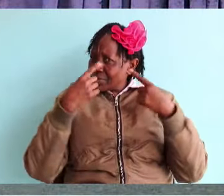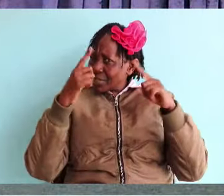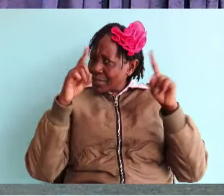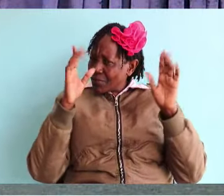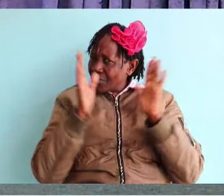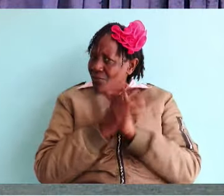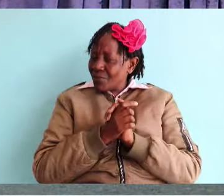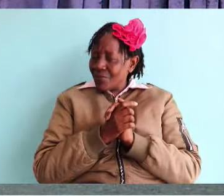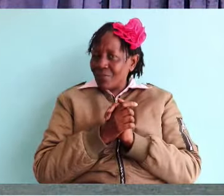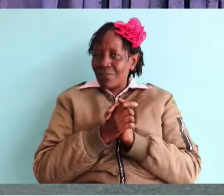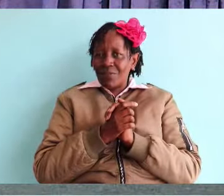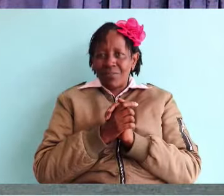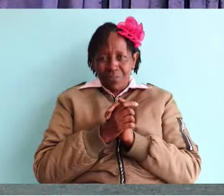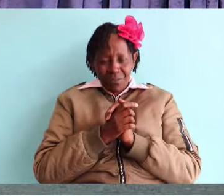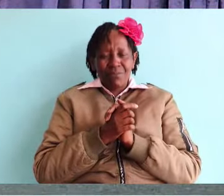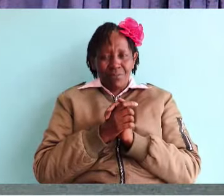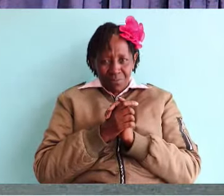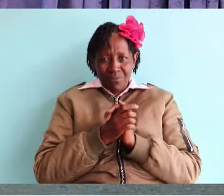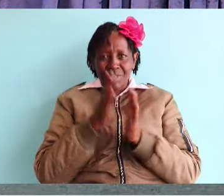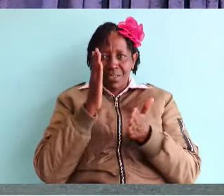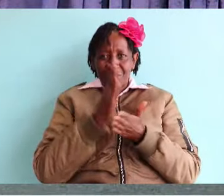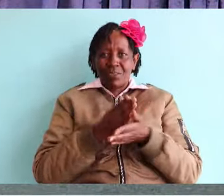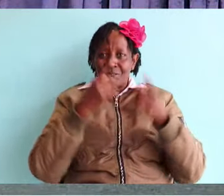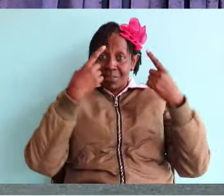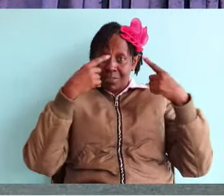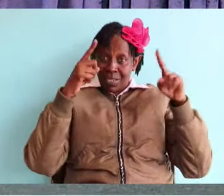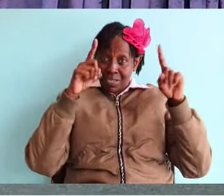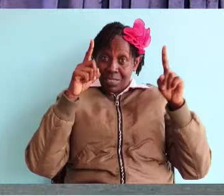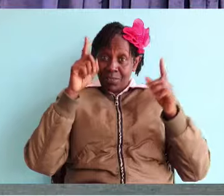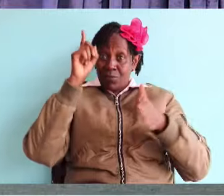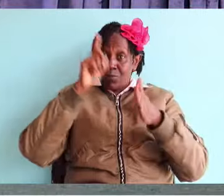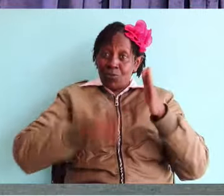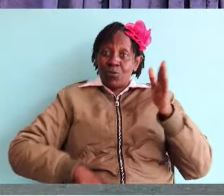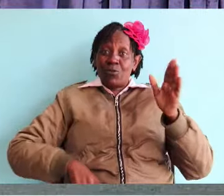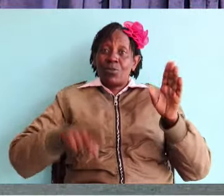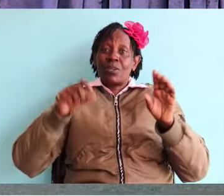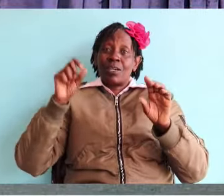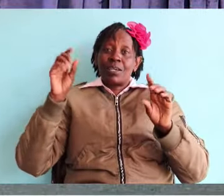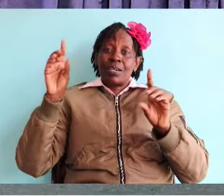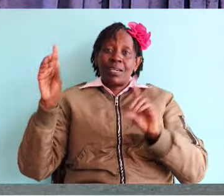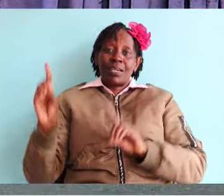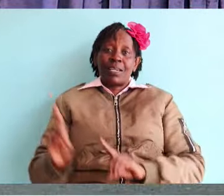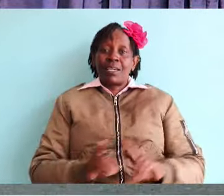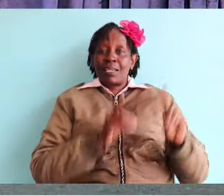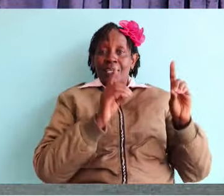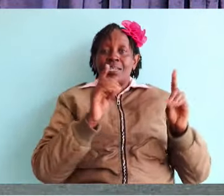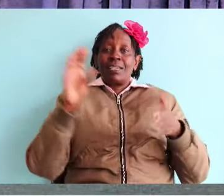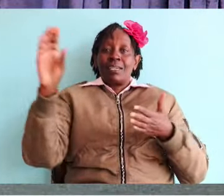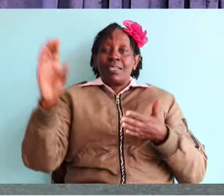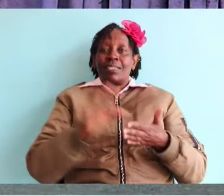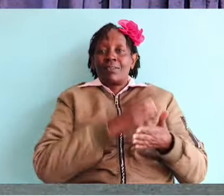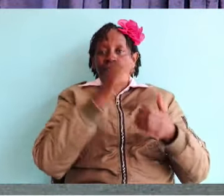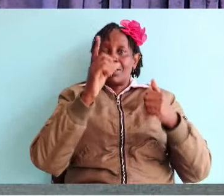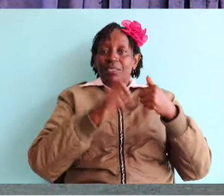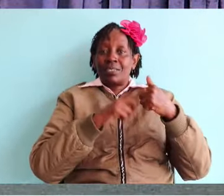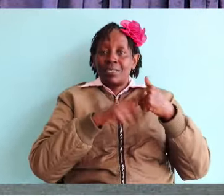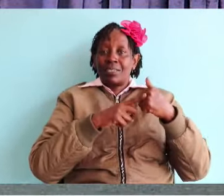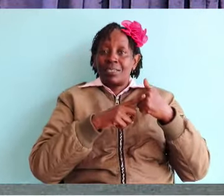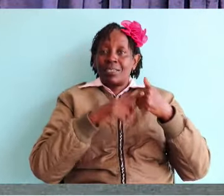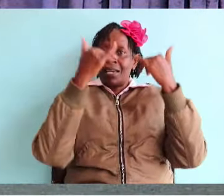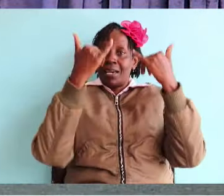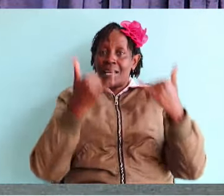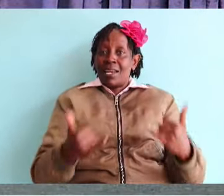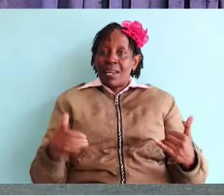He looked quite successful in what he did from chapter 6. And we are now in the